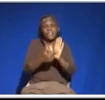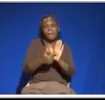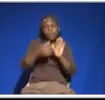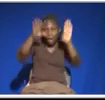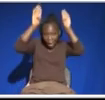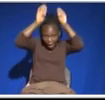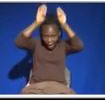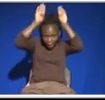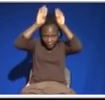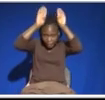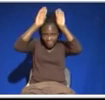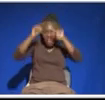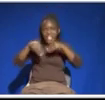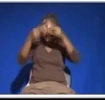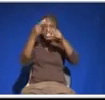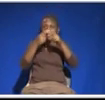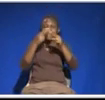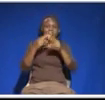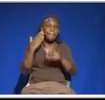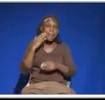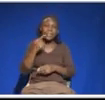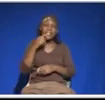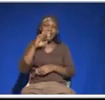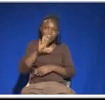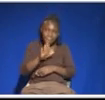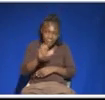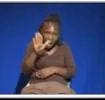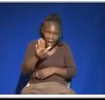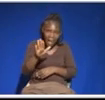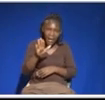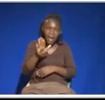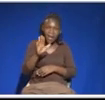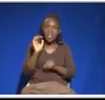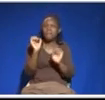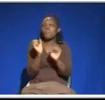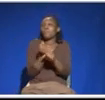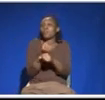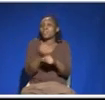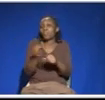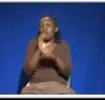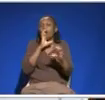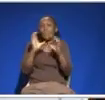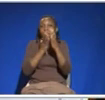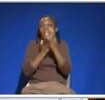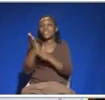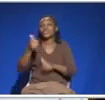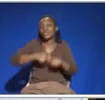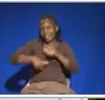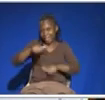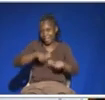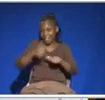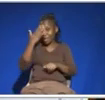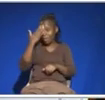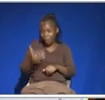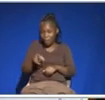it by your mother language, scientifically, we may not communicate because